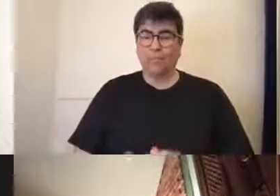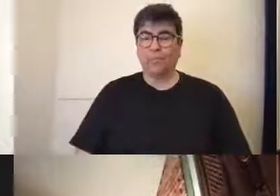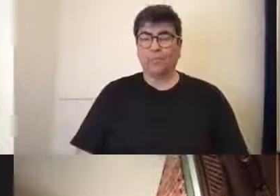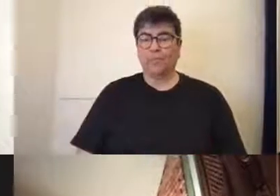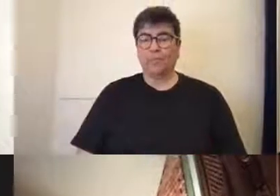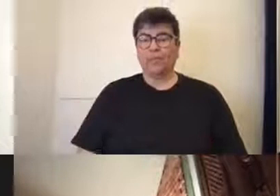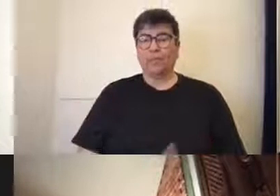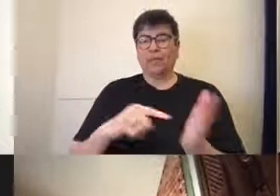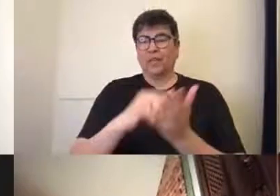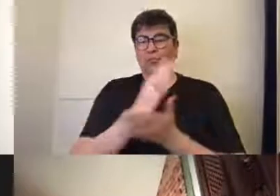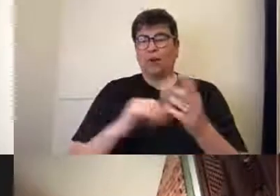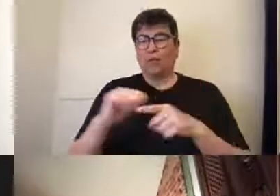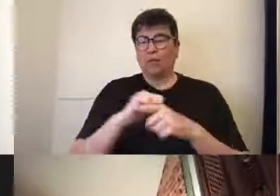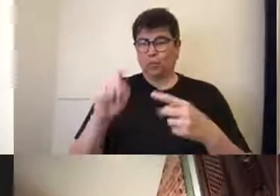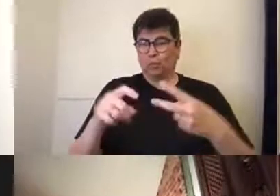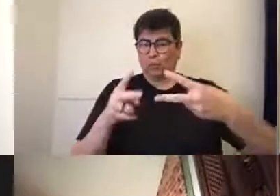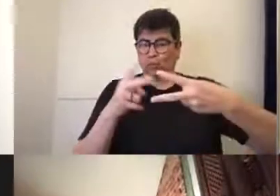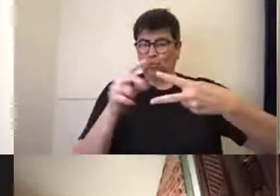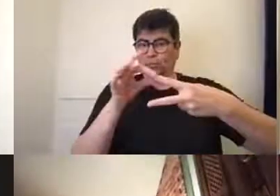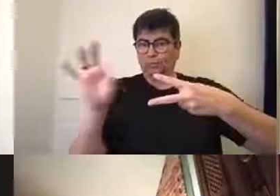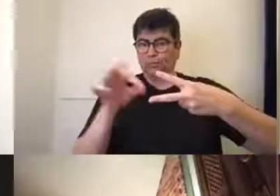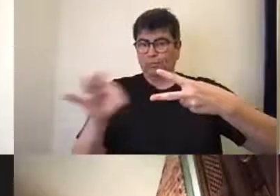This part of the exercise, there should be two sentences.